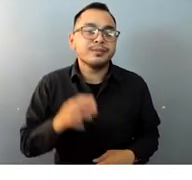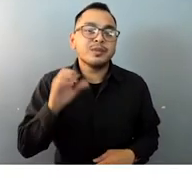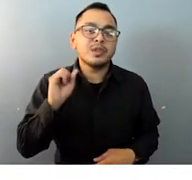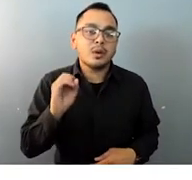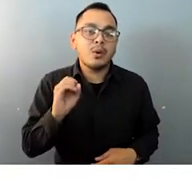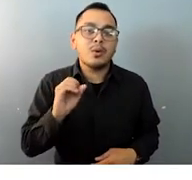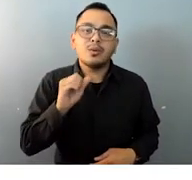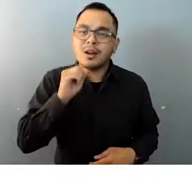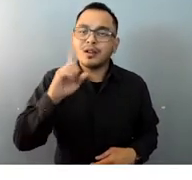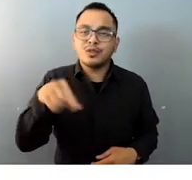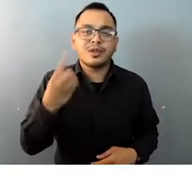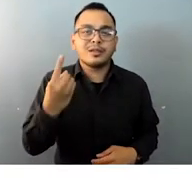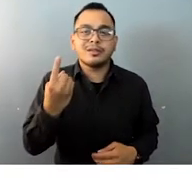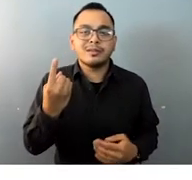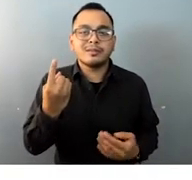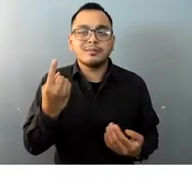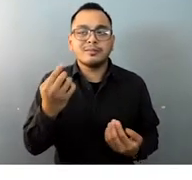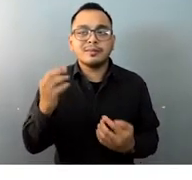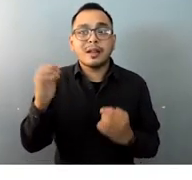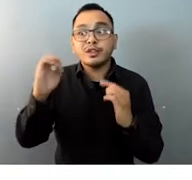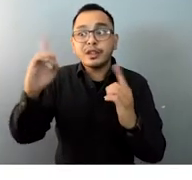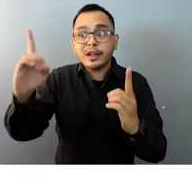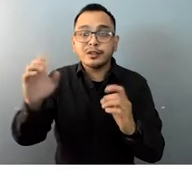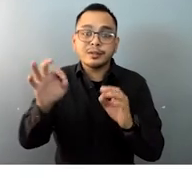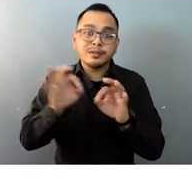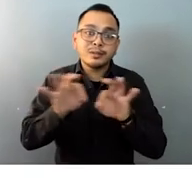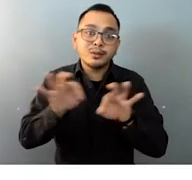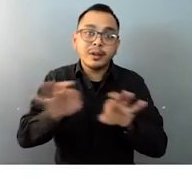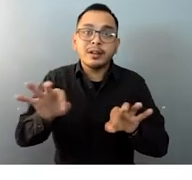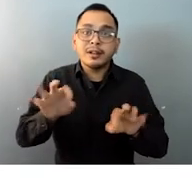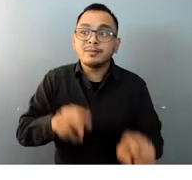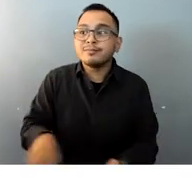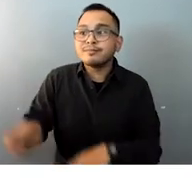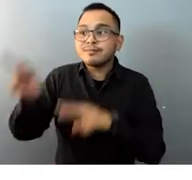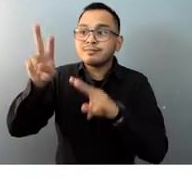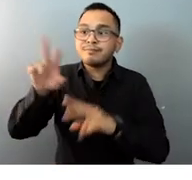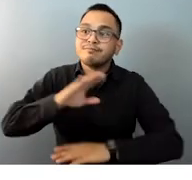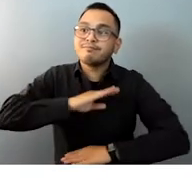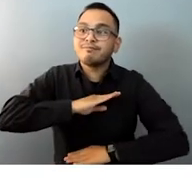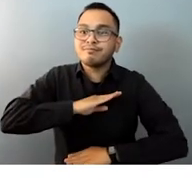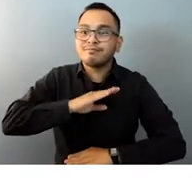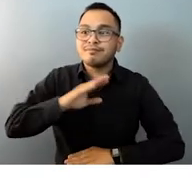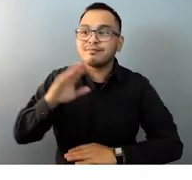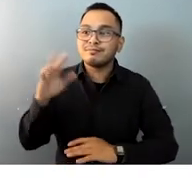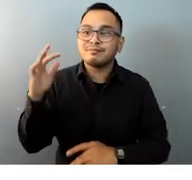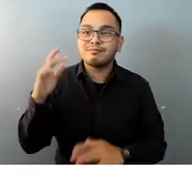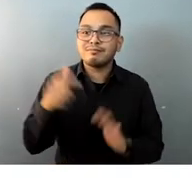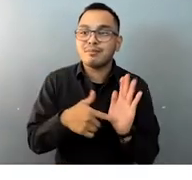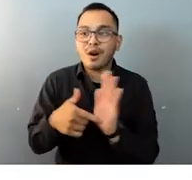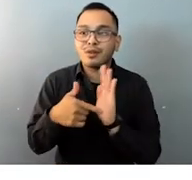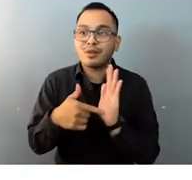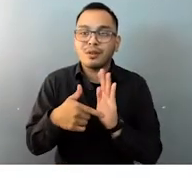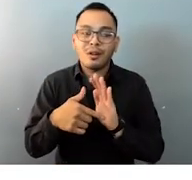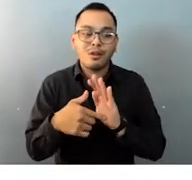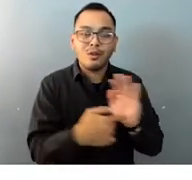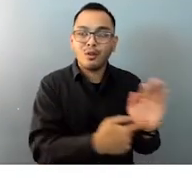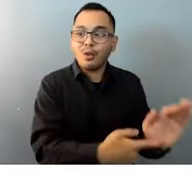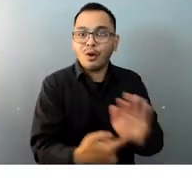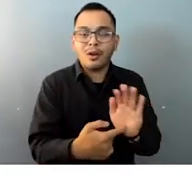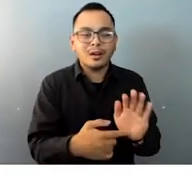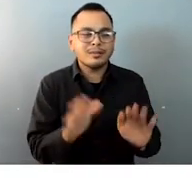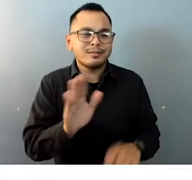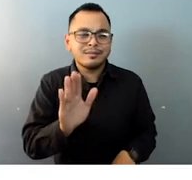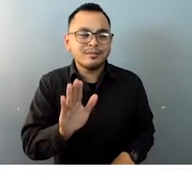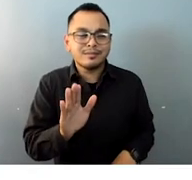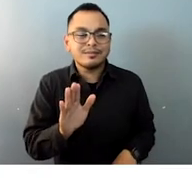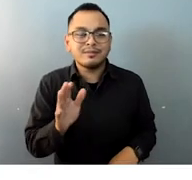themselves. So not just looking at the education that you know, living up to that my model minority myth. And,